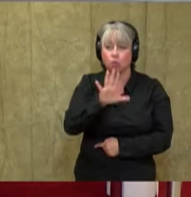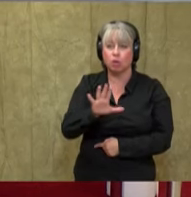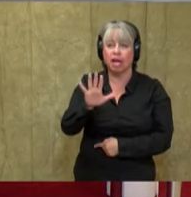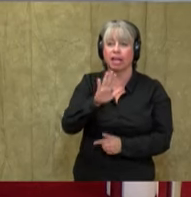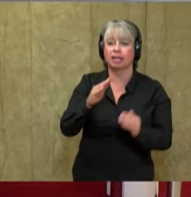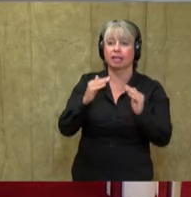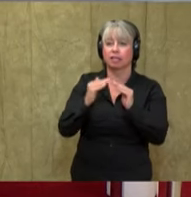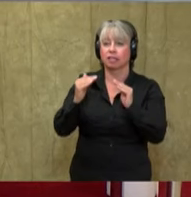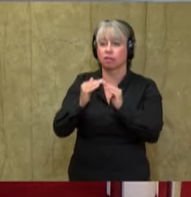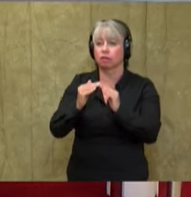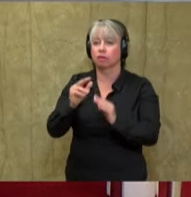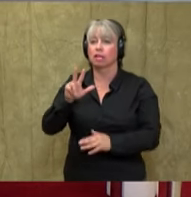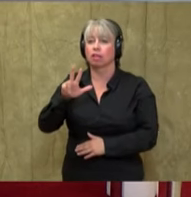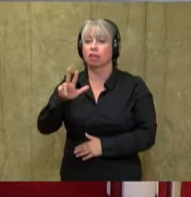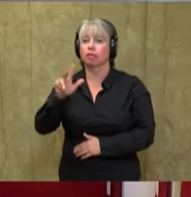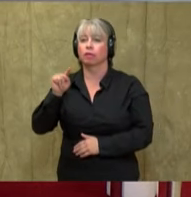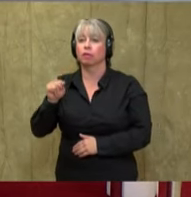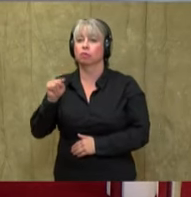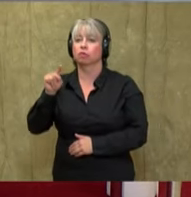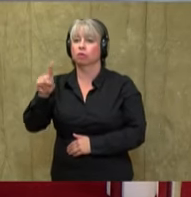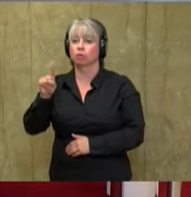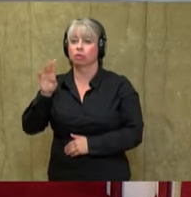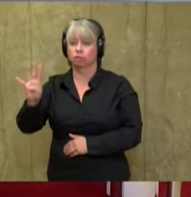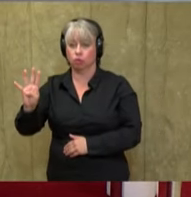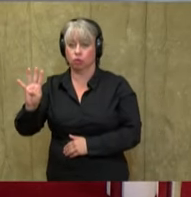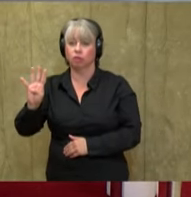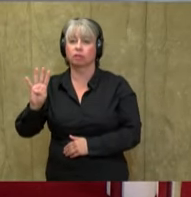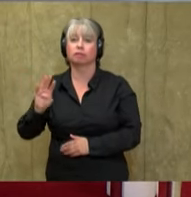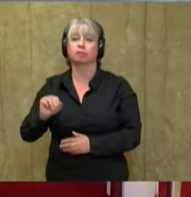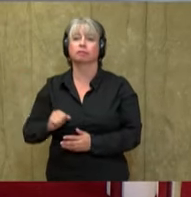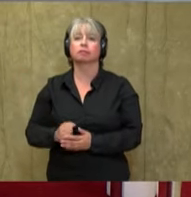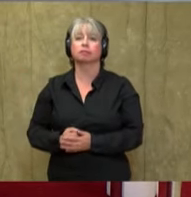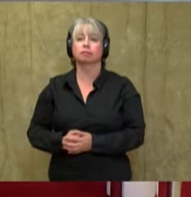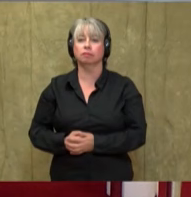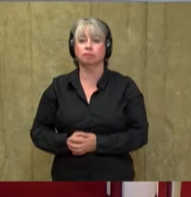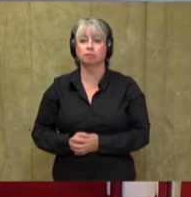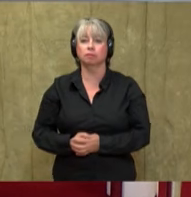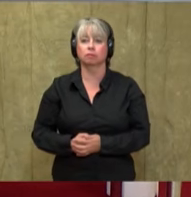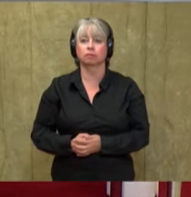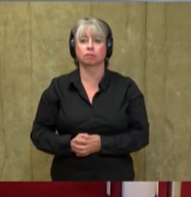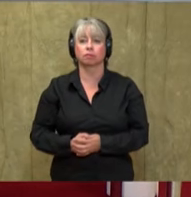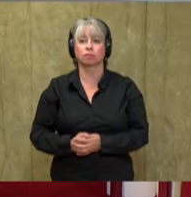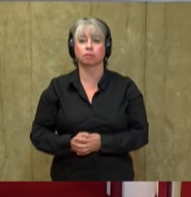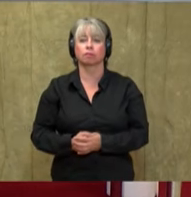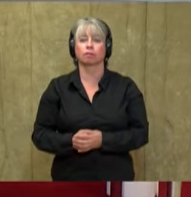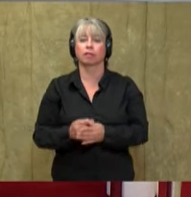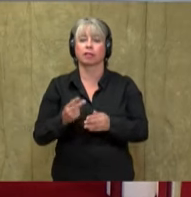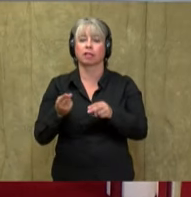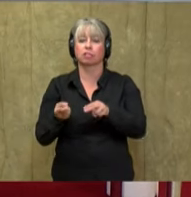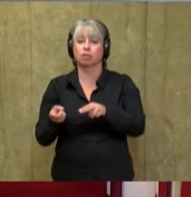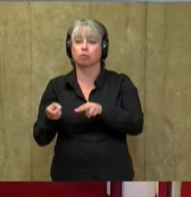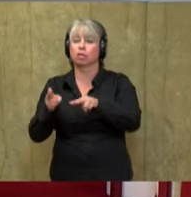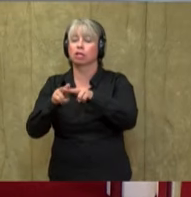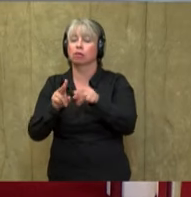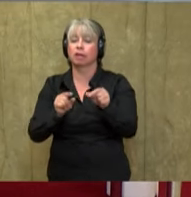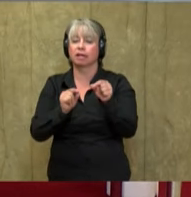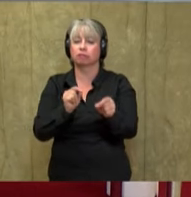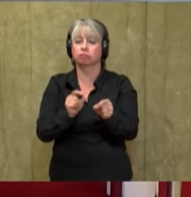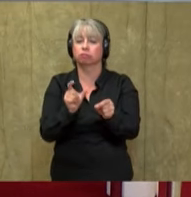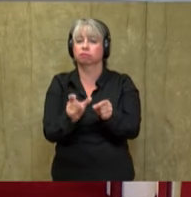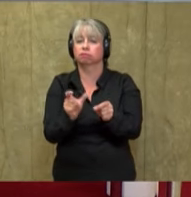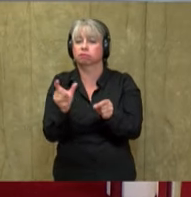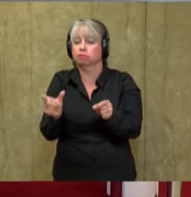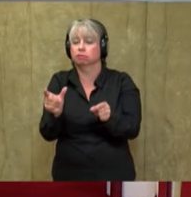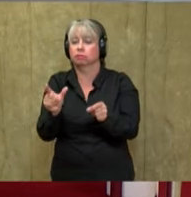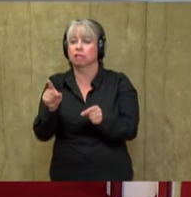approximation of pi is 3.14. So we're going to just round it to the hundredth there. If you